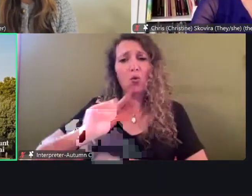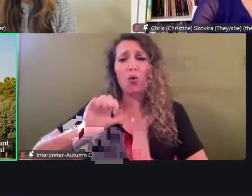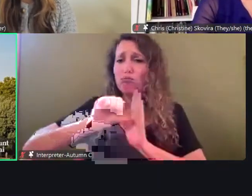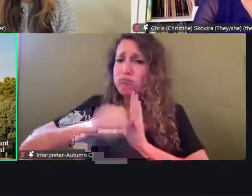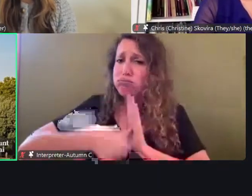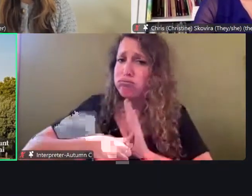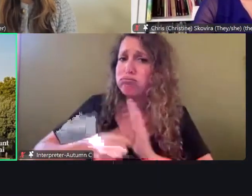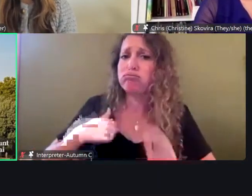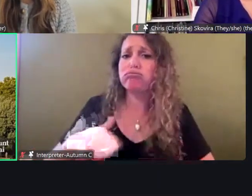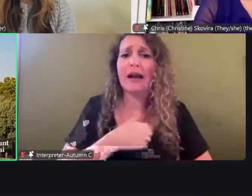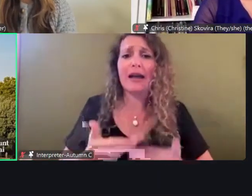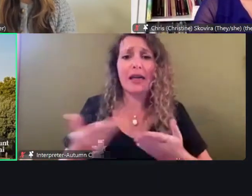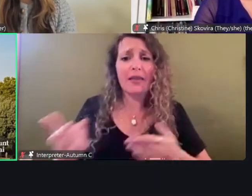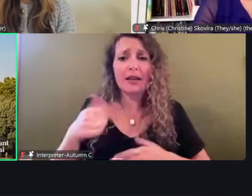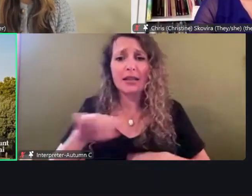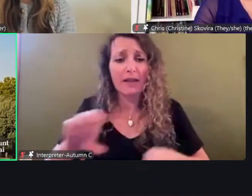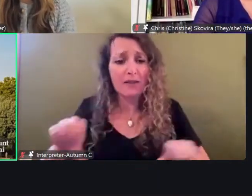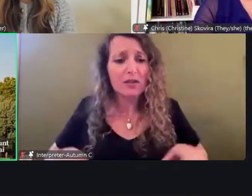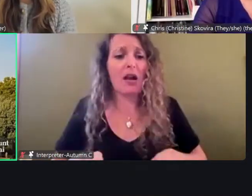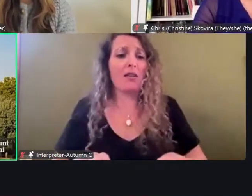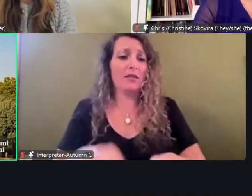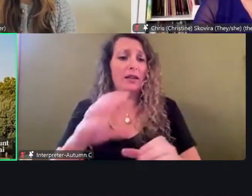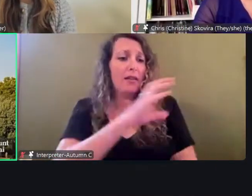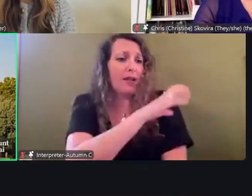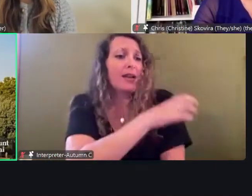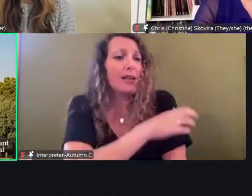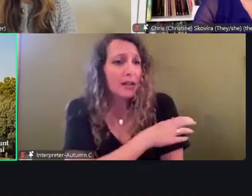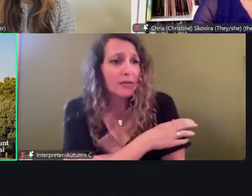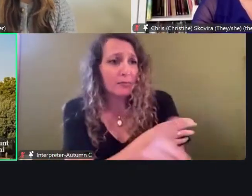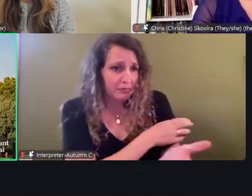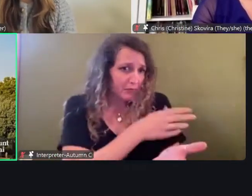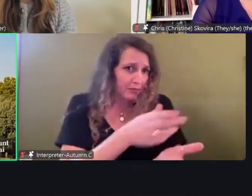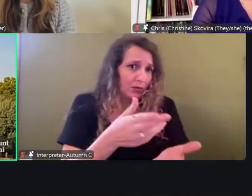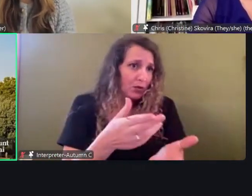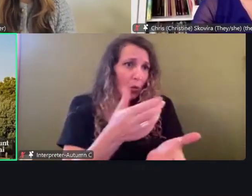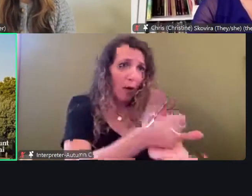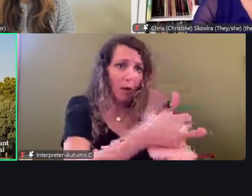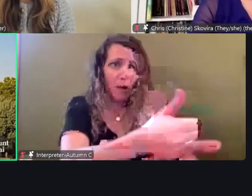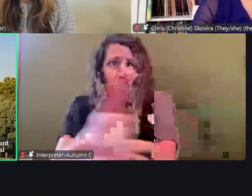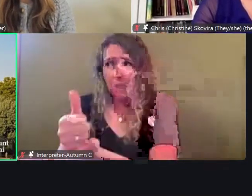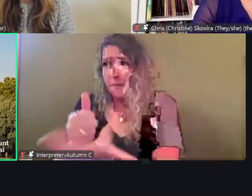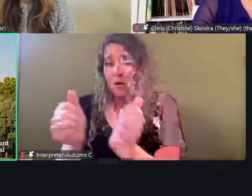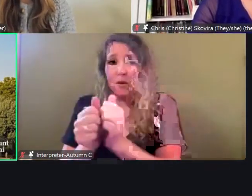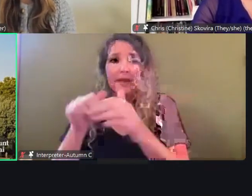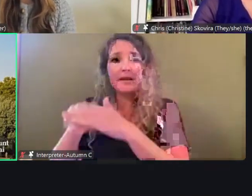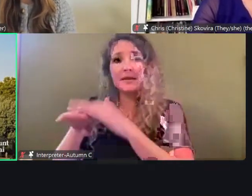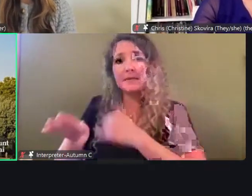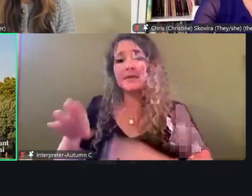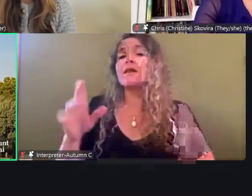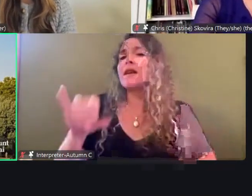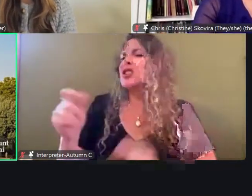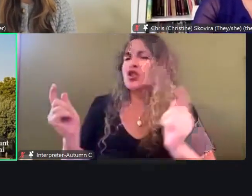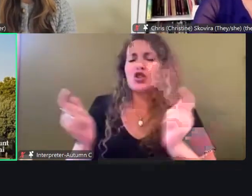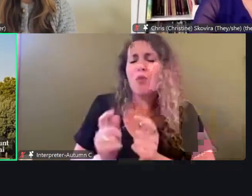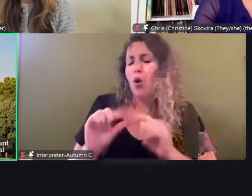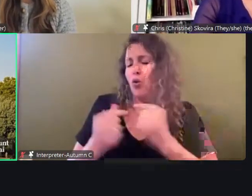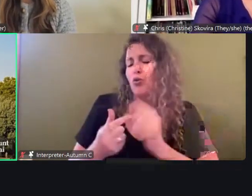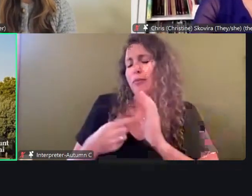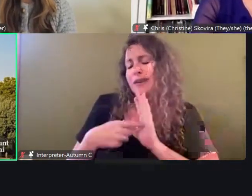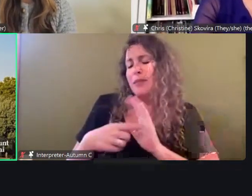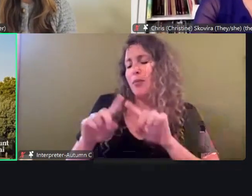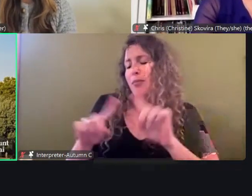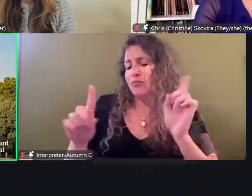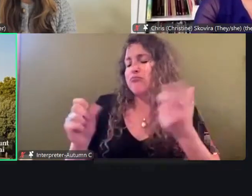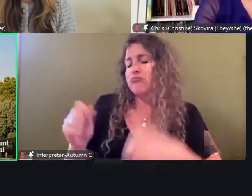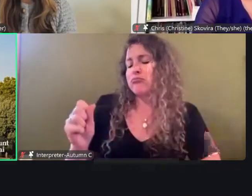with things that they've done in the clinical space to help foster accessibility. So that's just a small group example, but that's